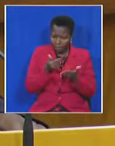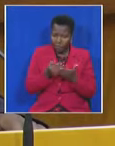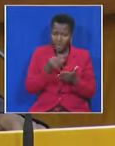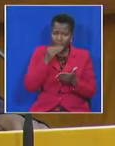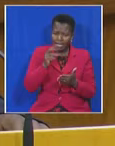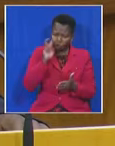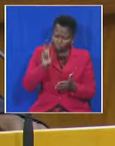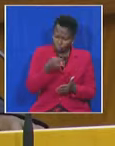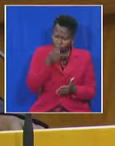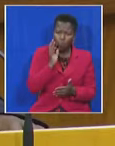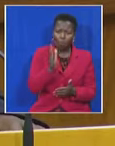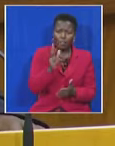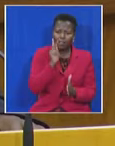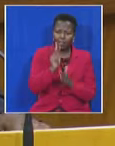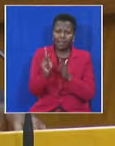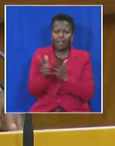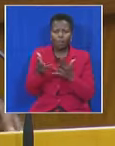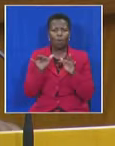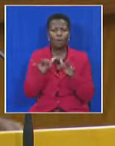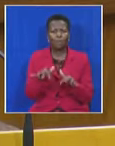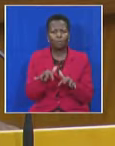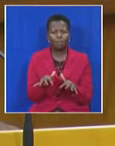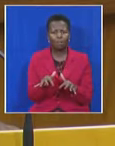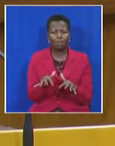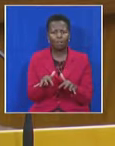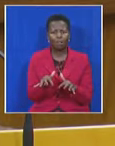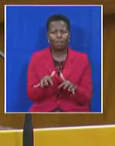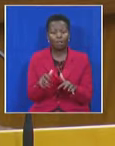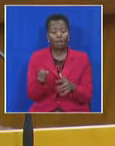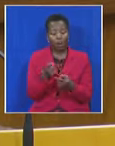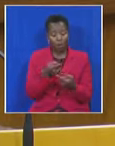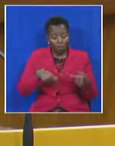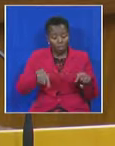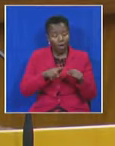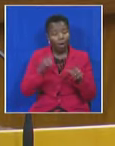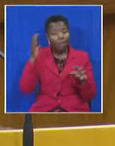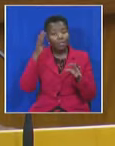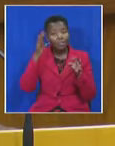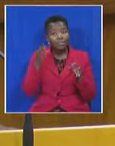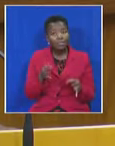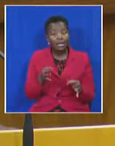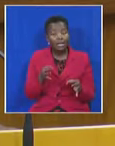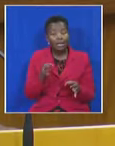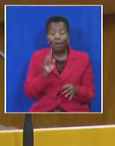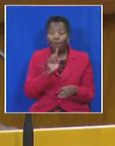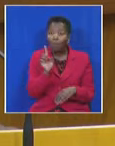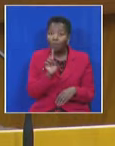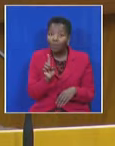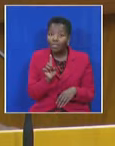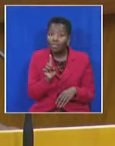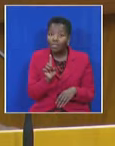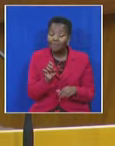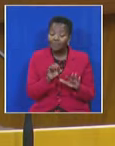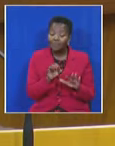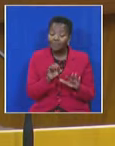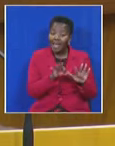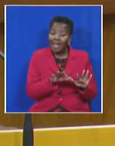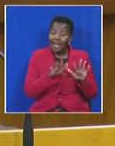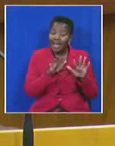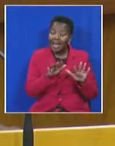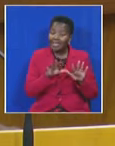slaughter. For no reason, that we concluded that the